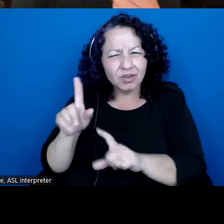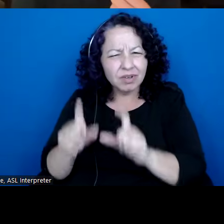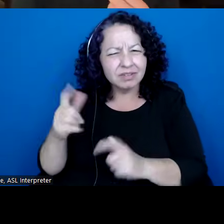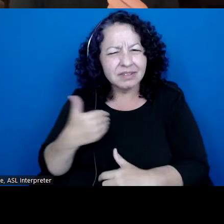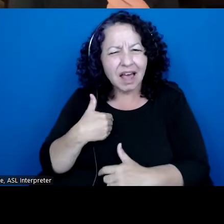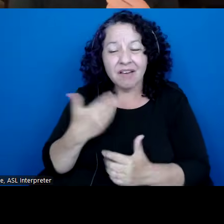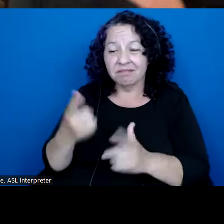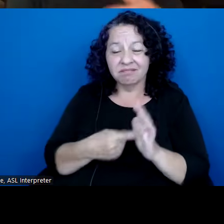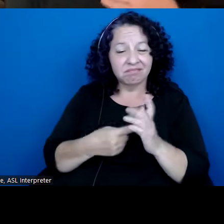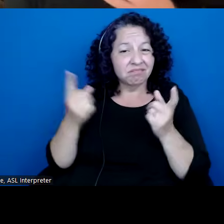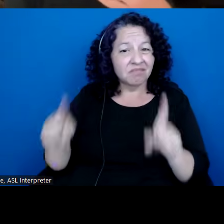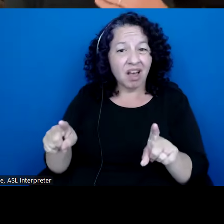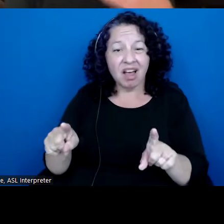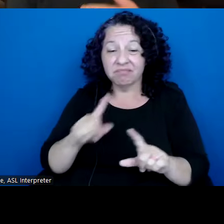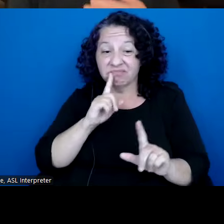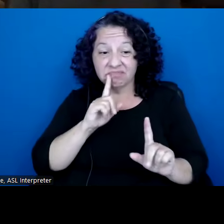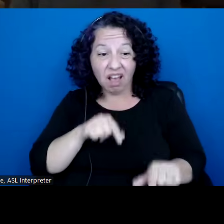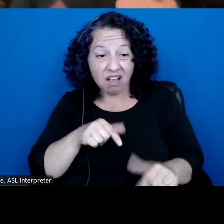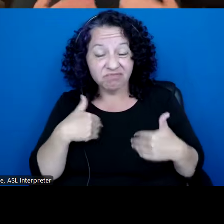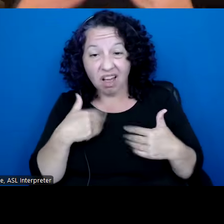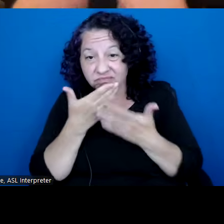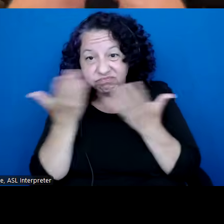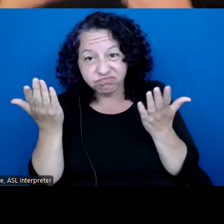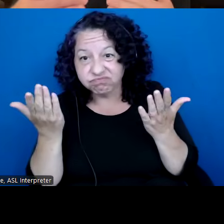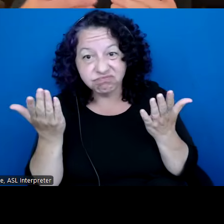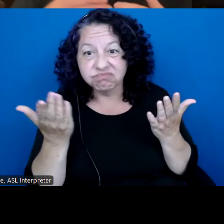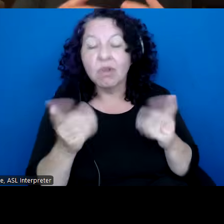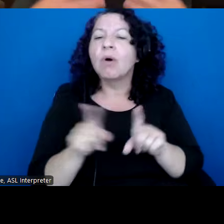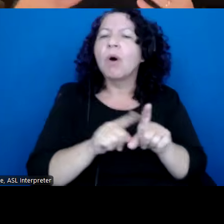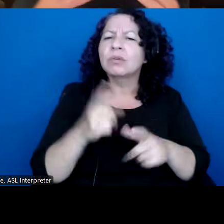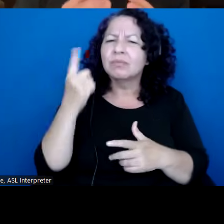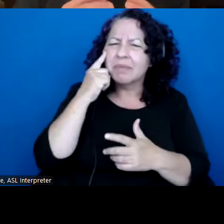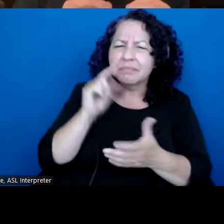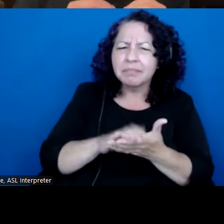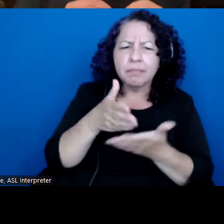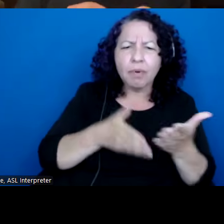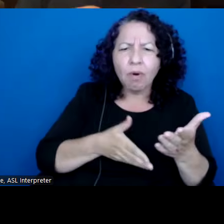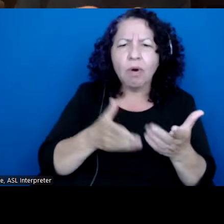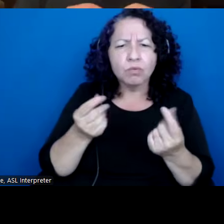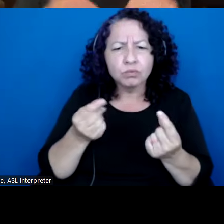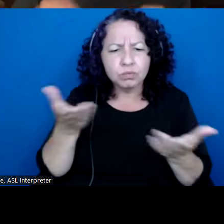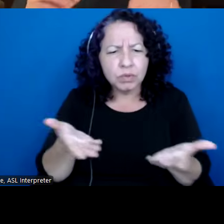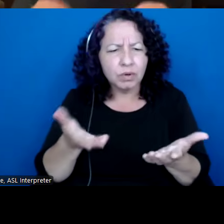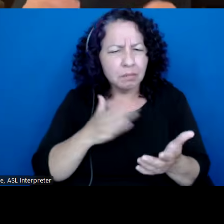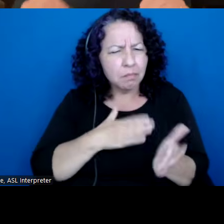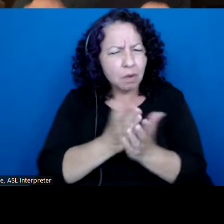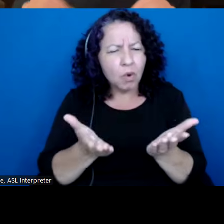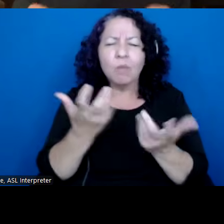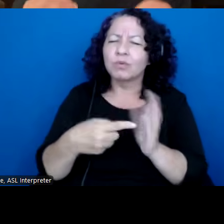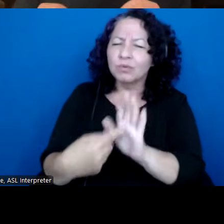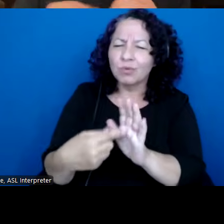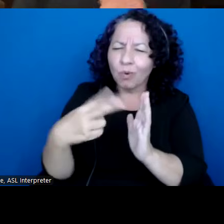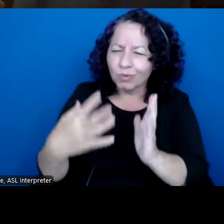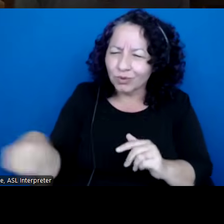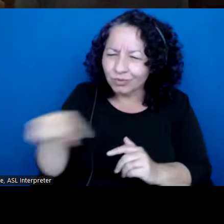answerable. But I also do think that, part of what I'm trying to do in the book is to show readers just how much we